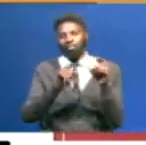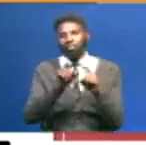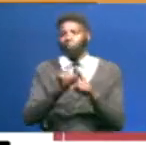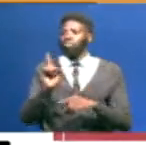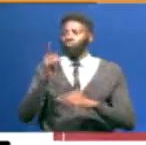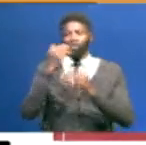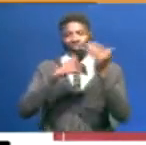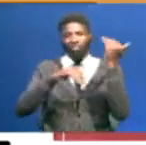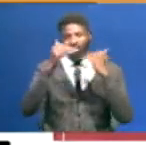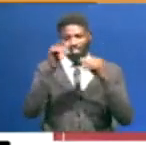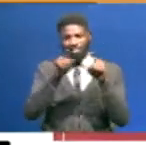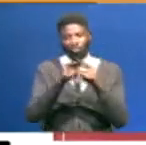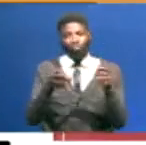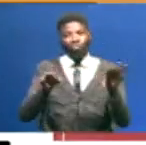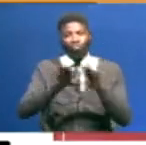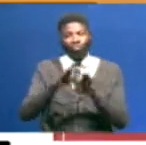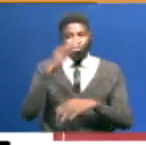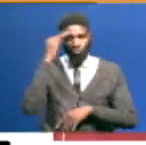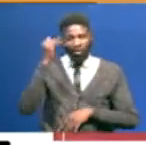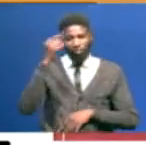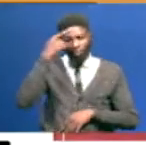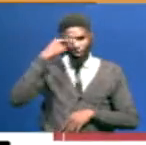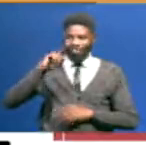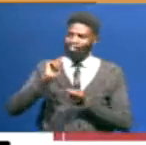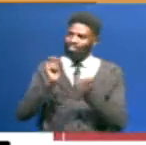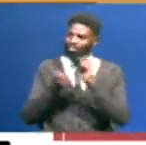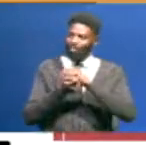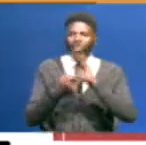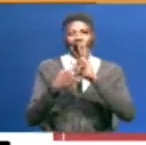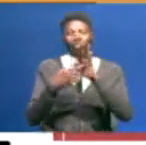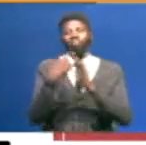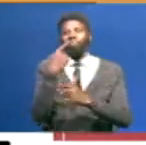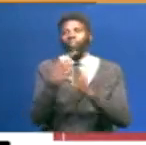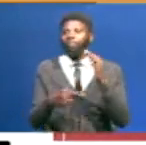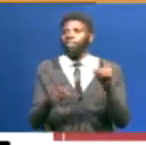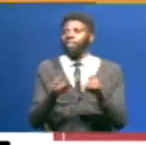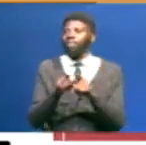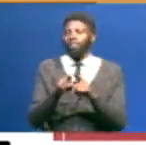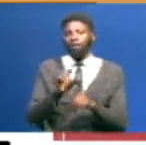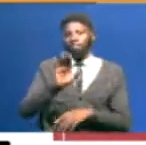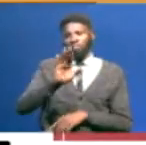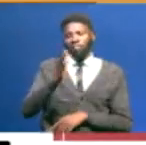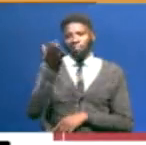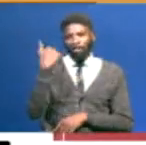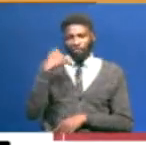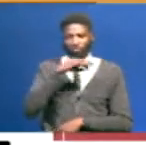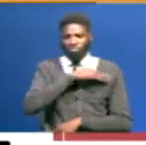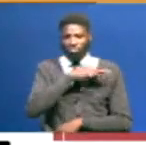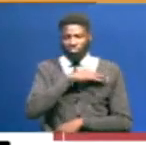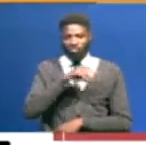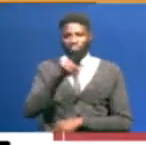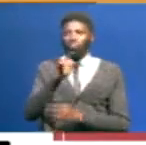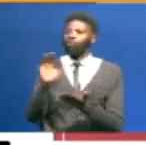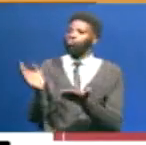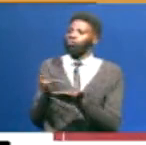closures due to changes in policy like withdrawal of the boom, yes, which was your stipend. Correct. Now, how did this